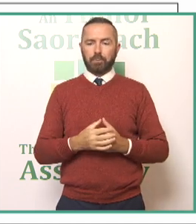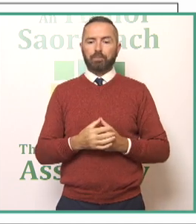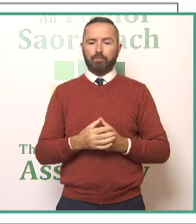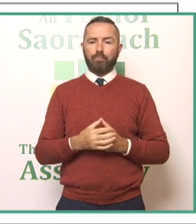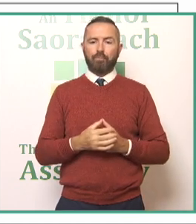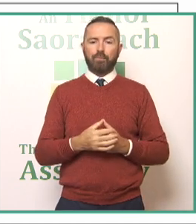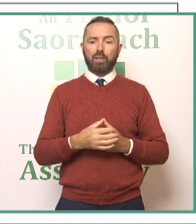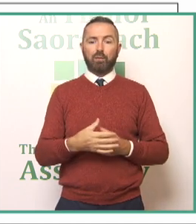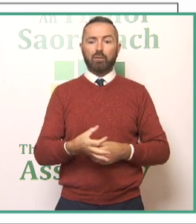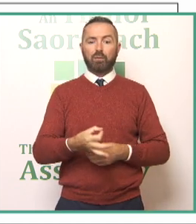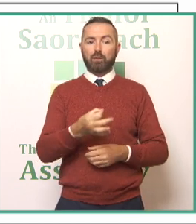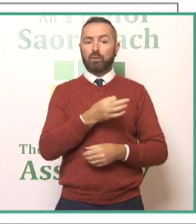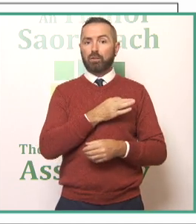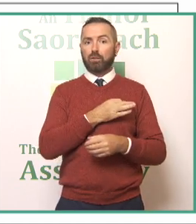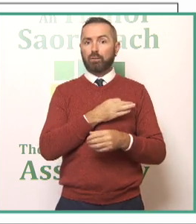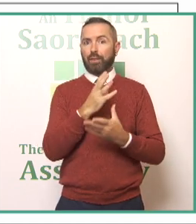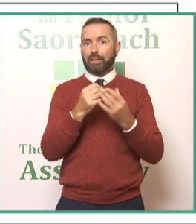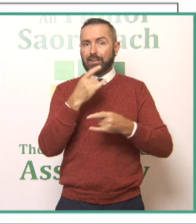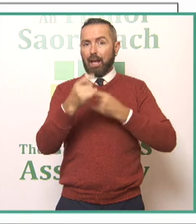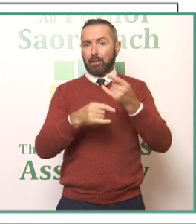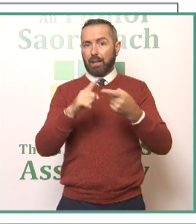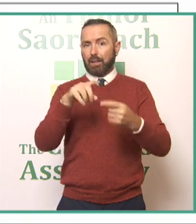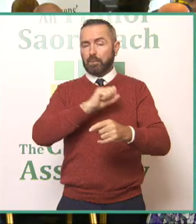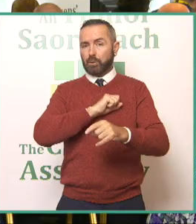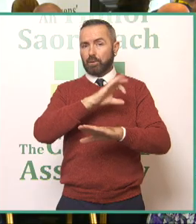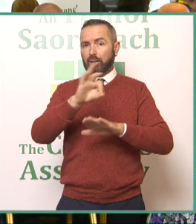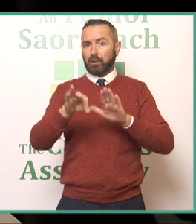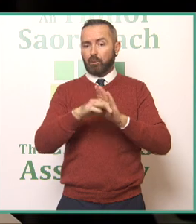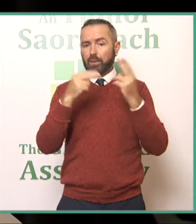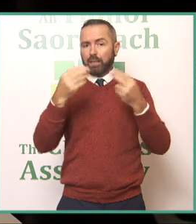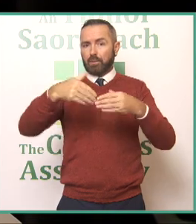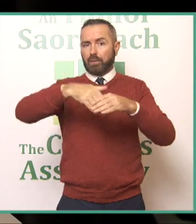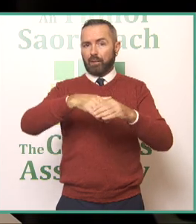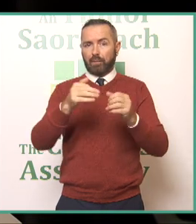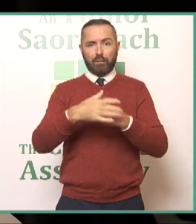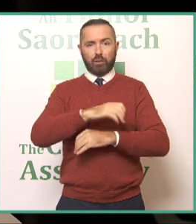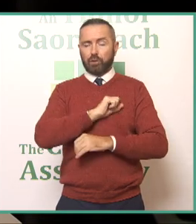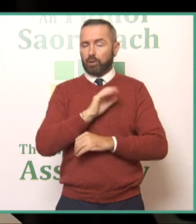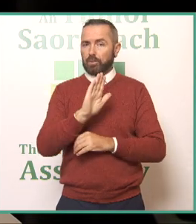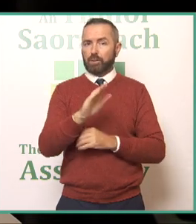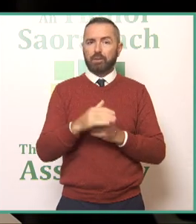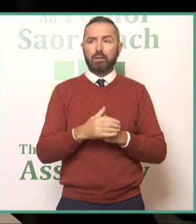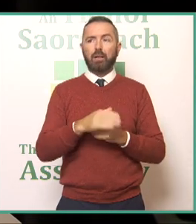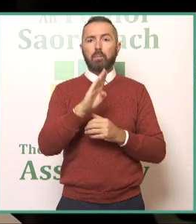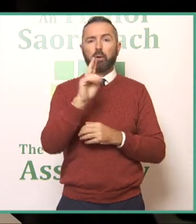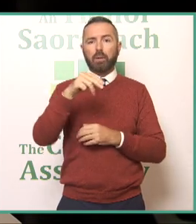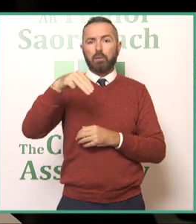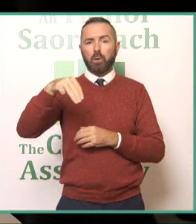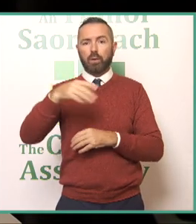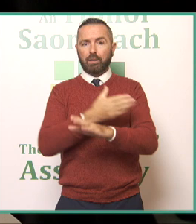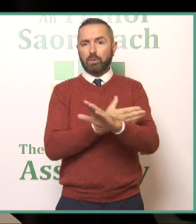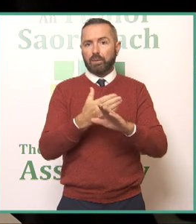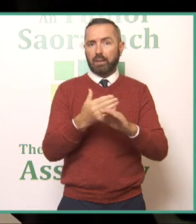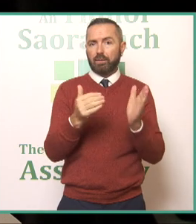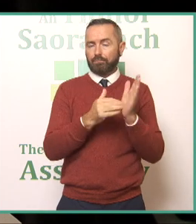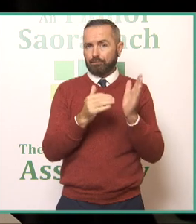great initiatives, and for sure the state has to play a part. For sure Borden Mona has started, and I know